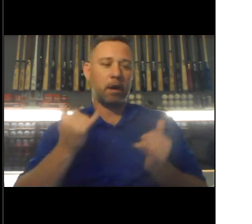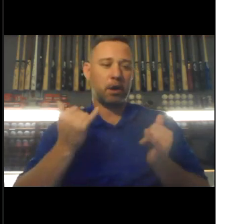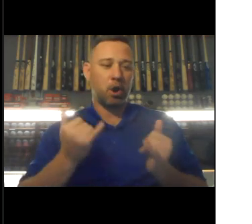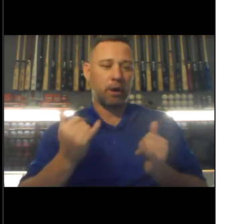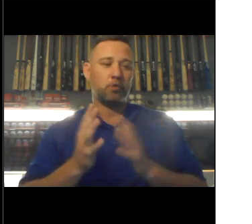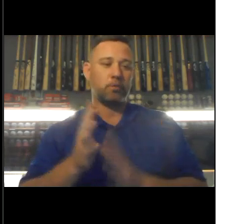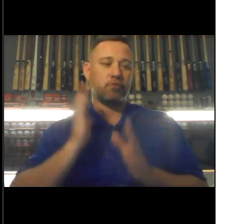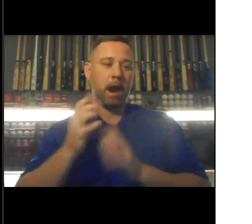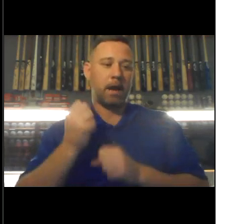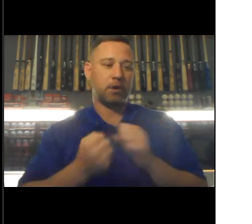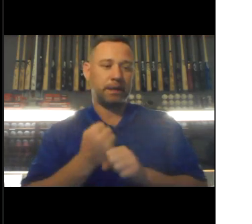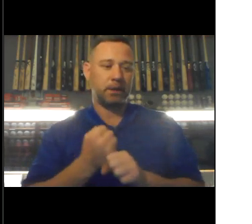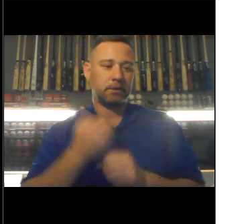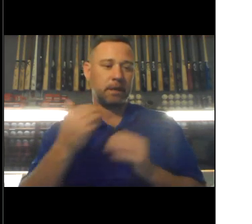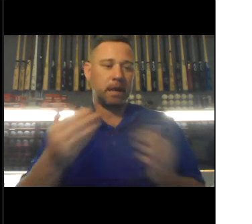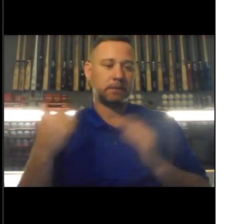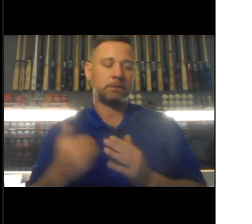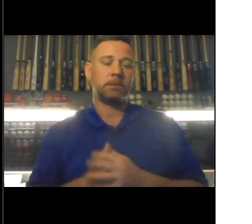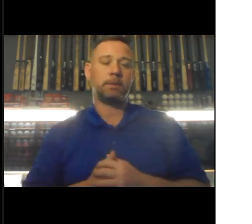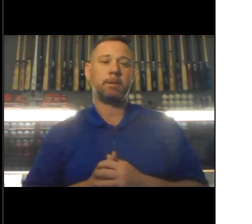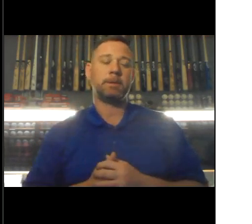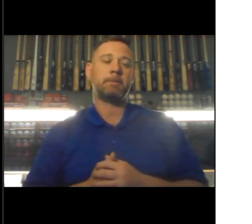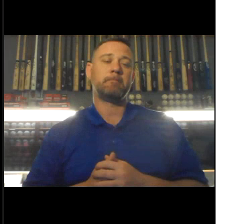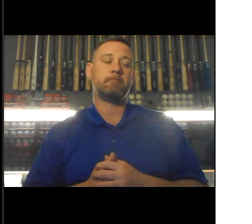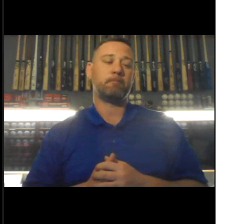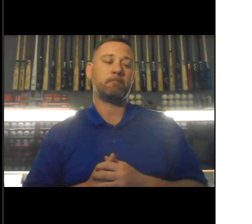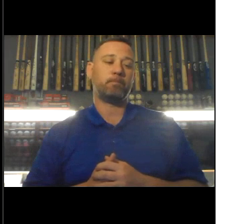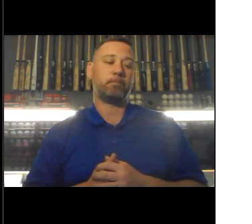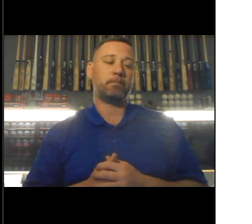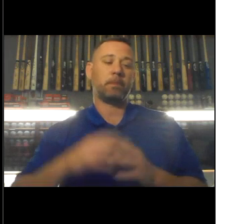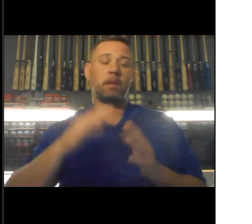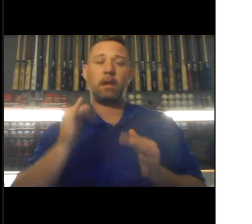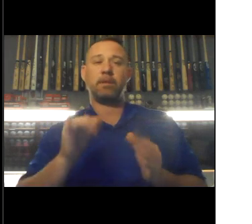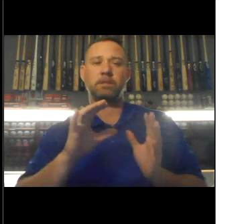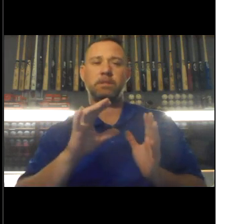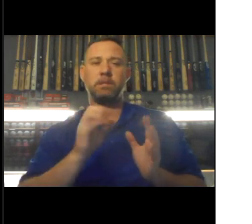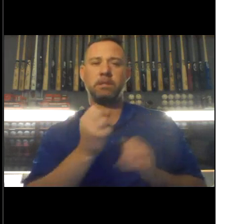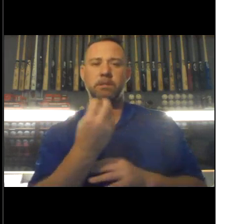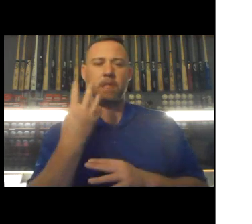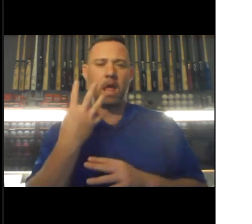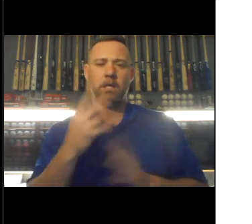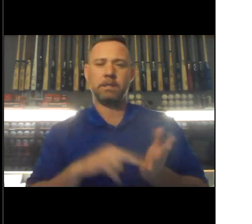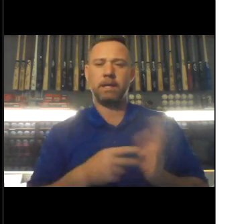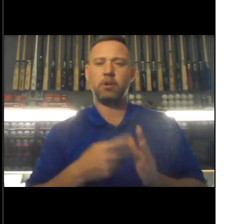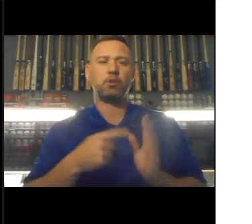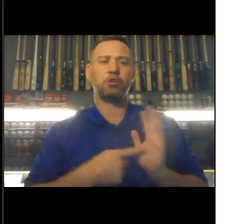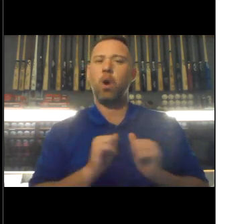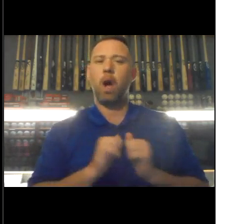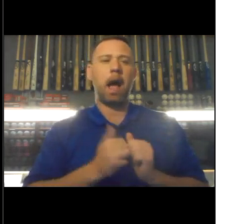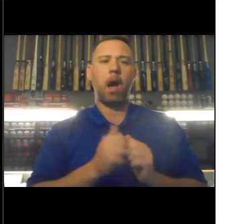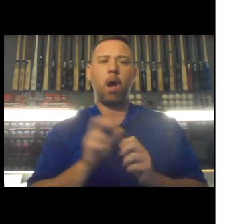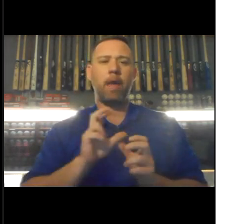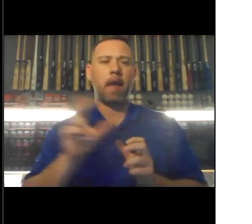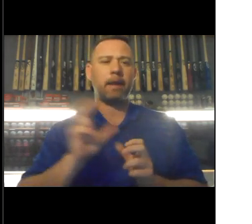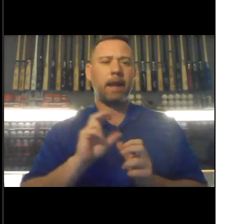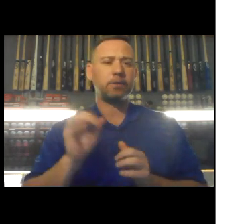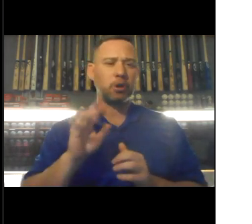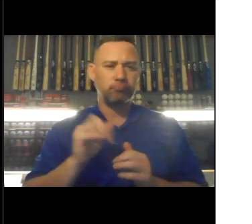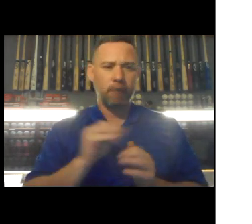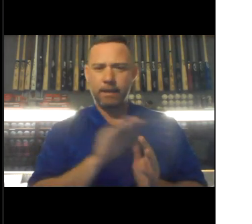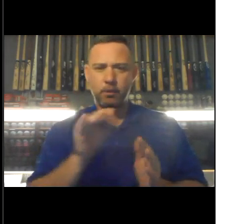years. Next slide, please. This slide is just intended to show how the allocation rate for the current fiscal year